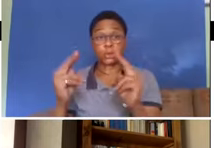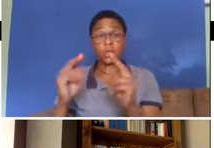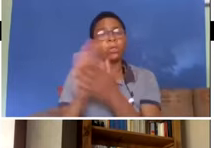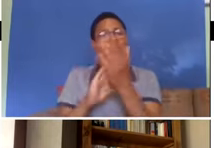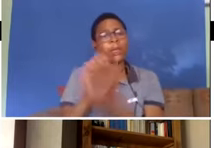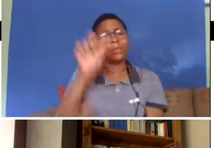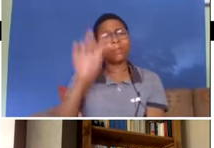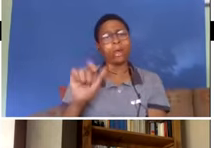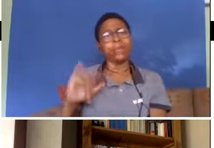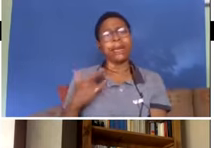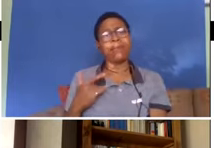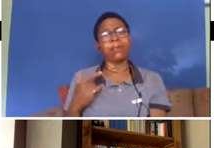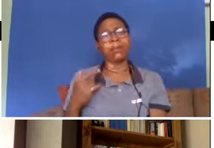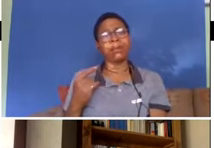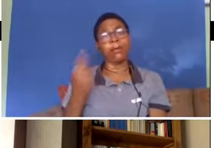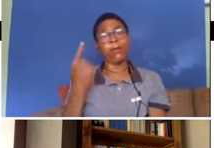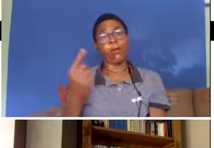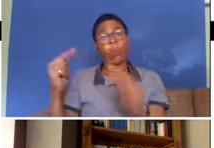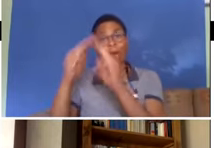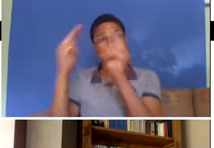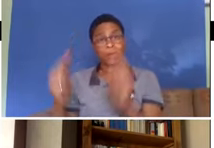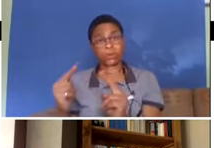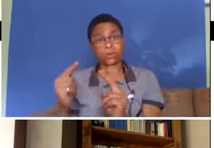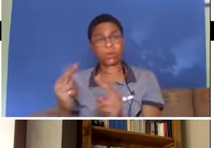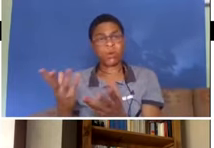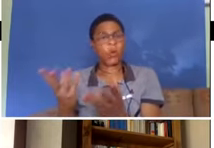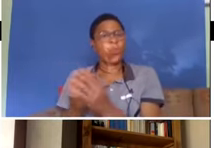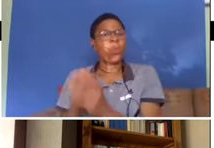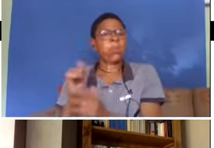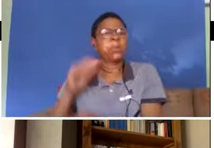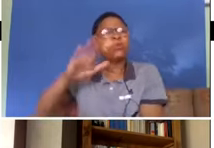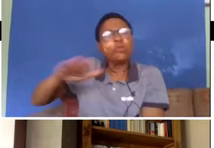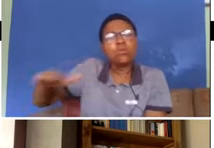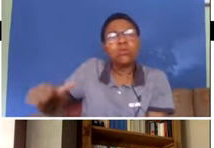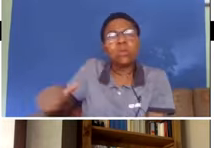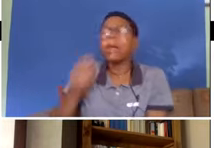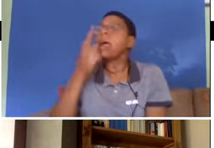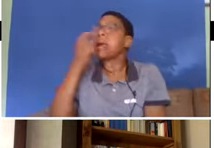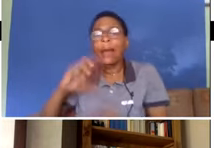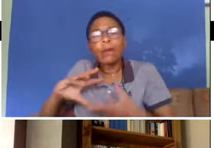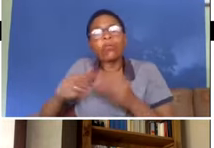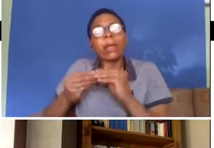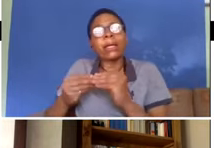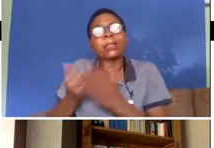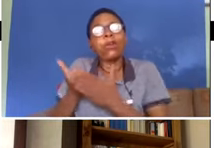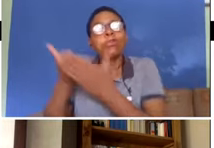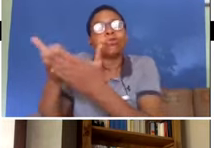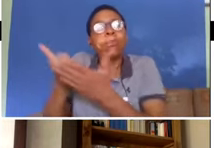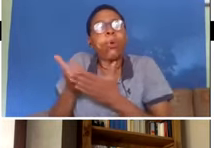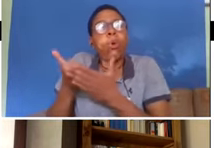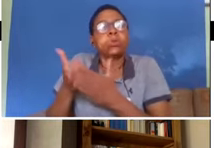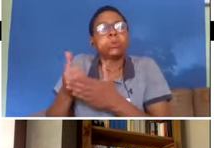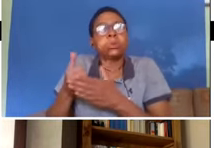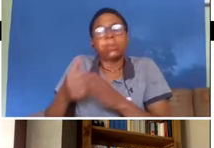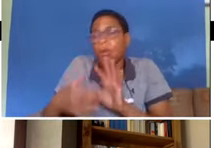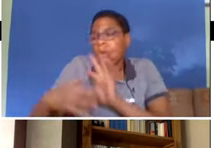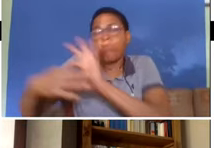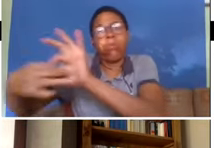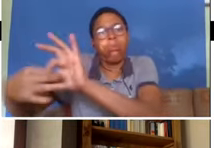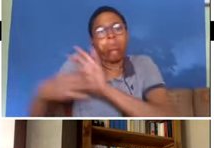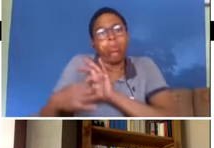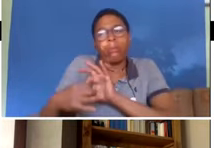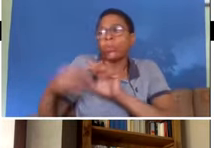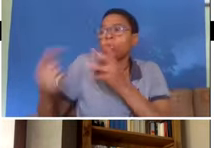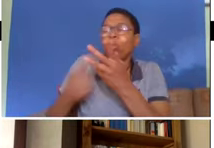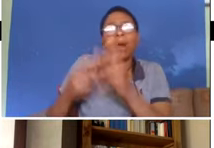dependent children only, can continue to form an exclusive support bubble with one other household. You can also meet